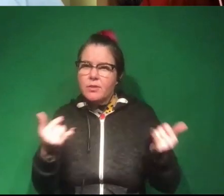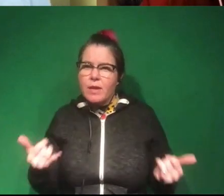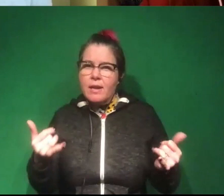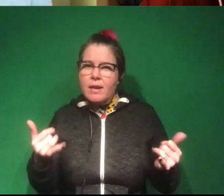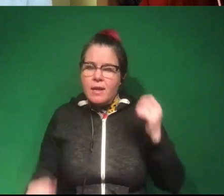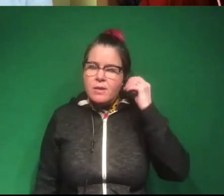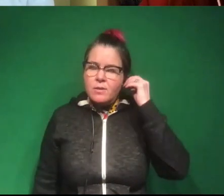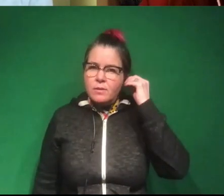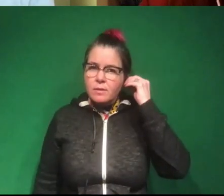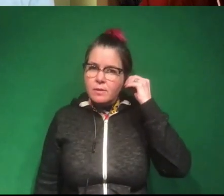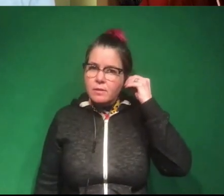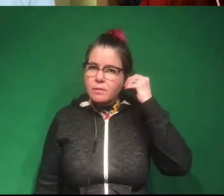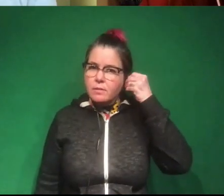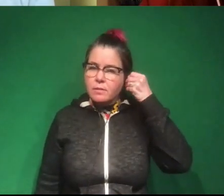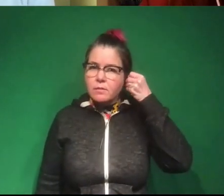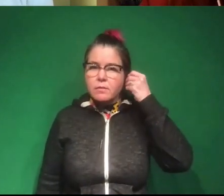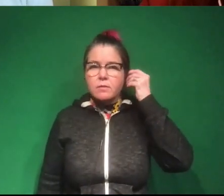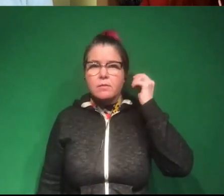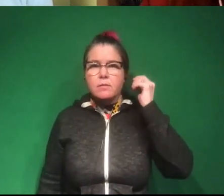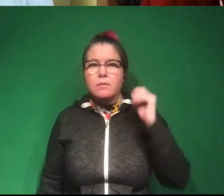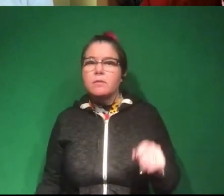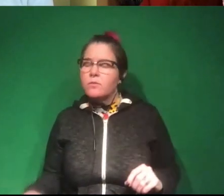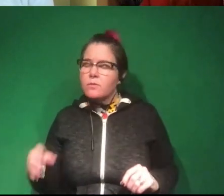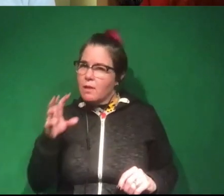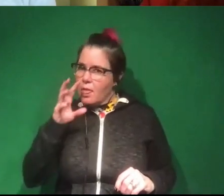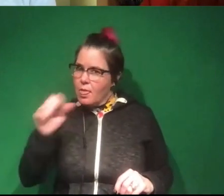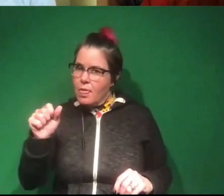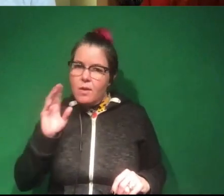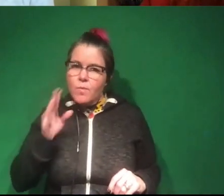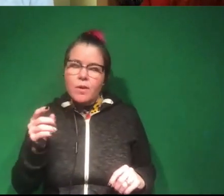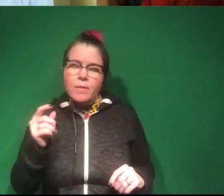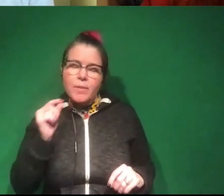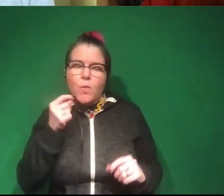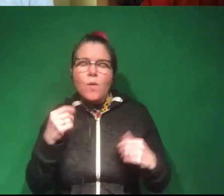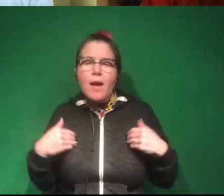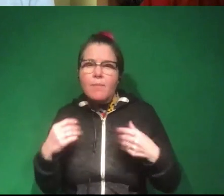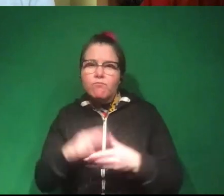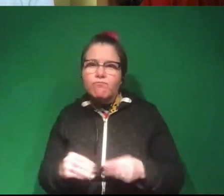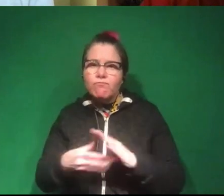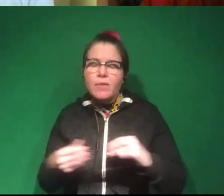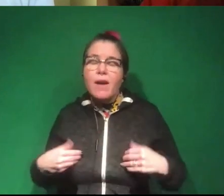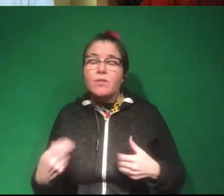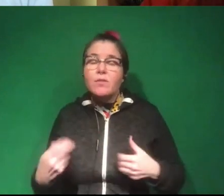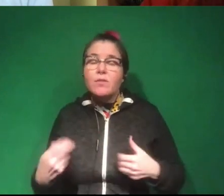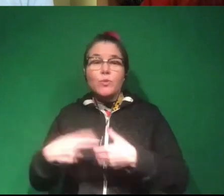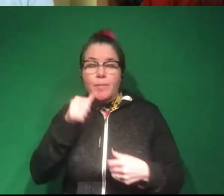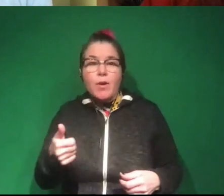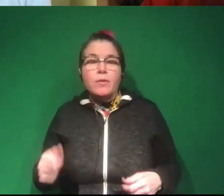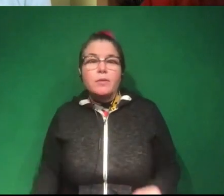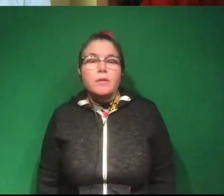now. But yeah, he's super engaging and wonderful and has so many cool animal stories. So join us tomorrow